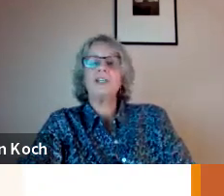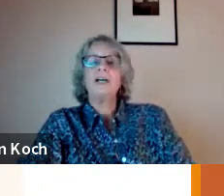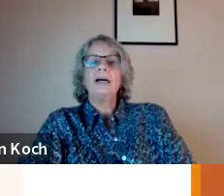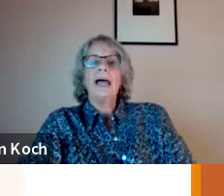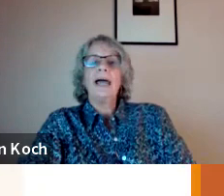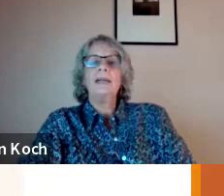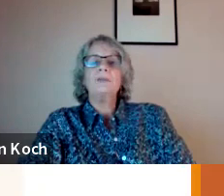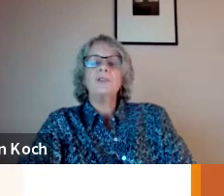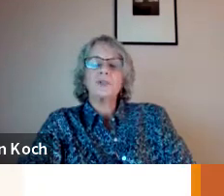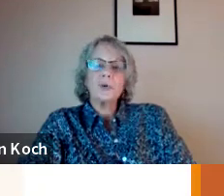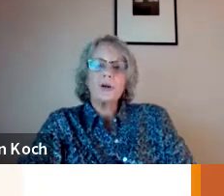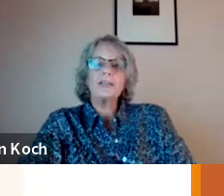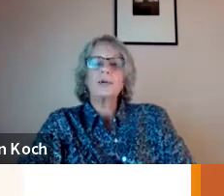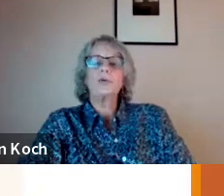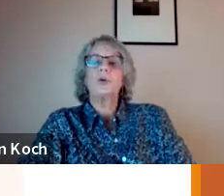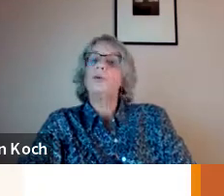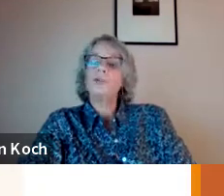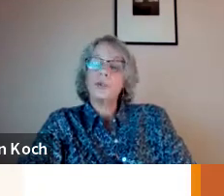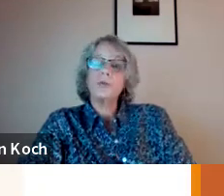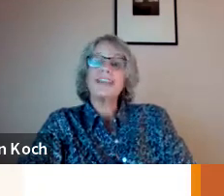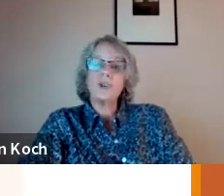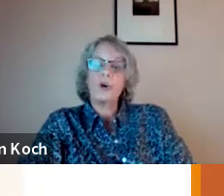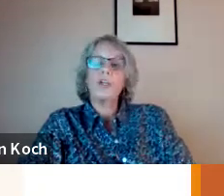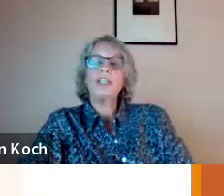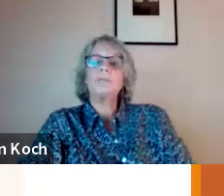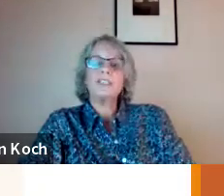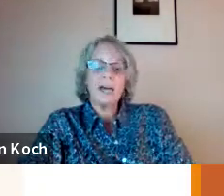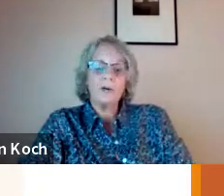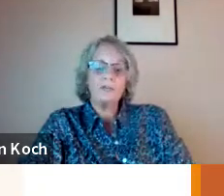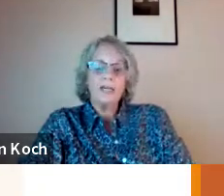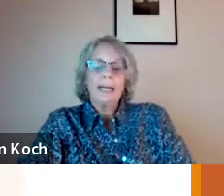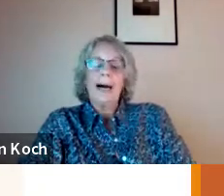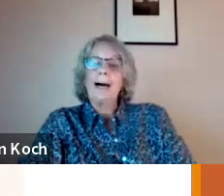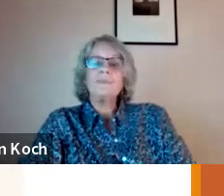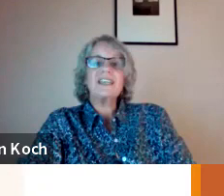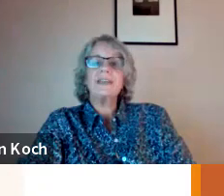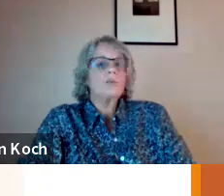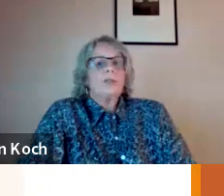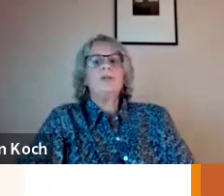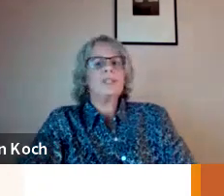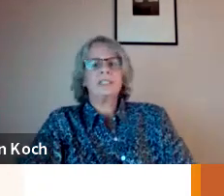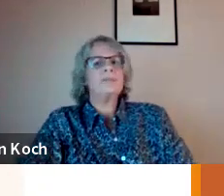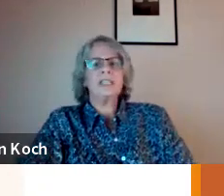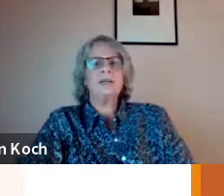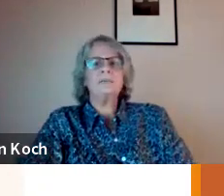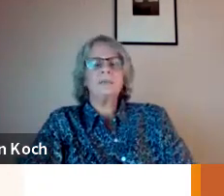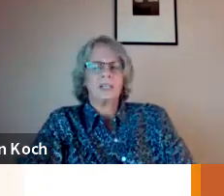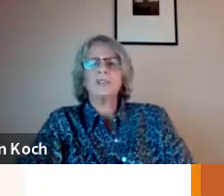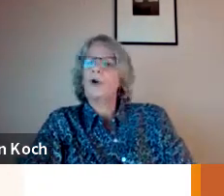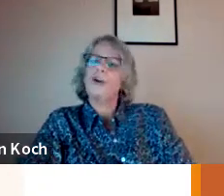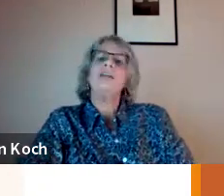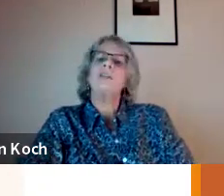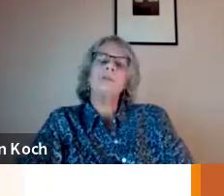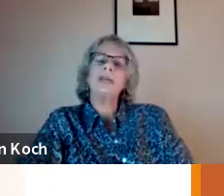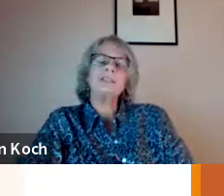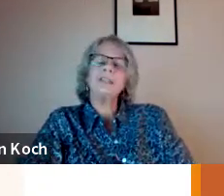of Aging. And Mr. Torres, I will note, who serves as a guardian himself, said that it really wasn't up to him, that there